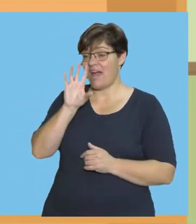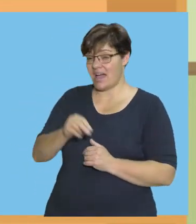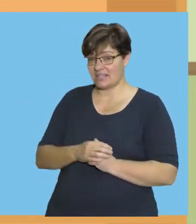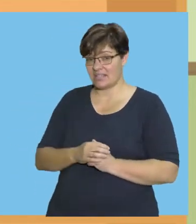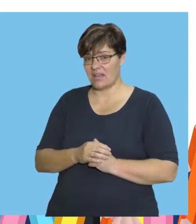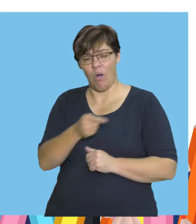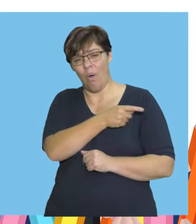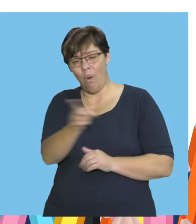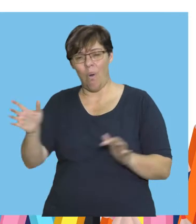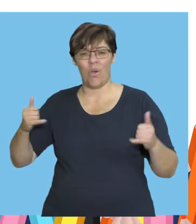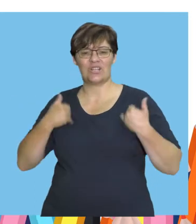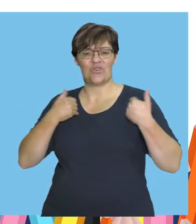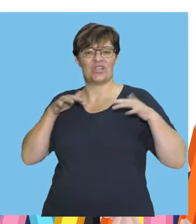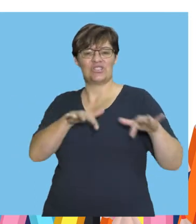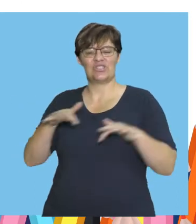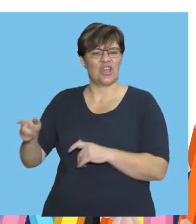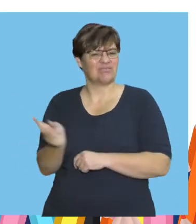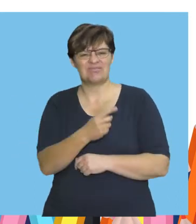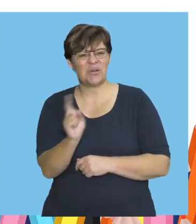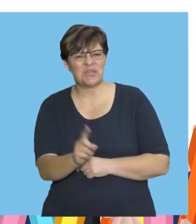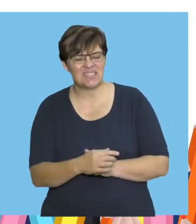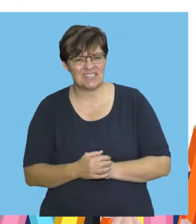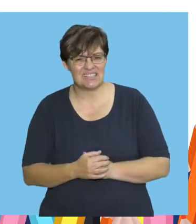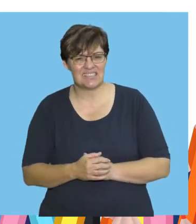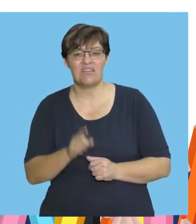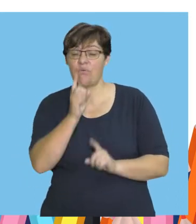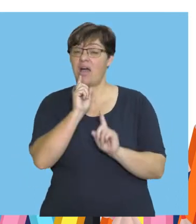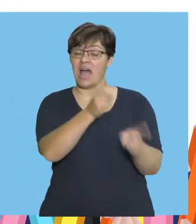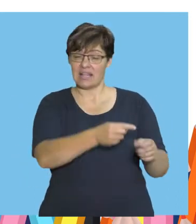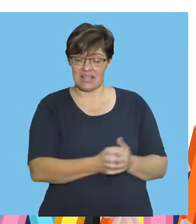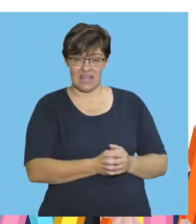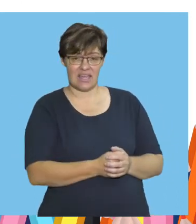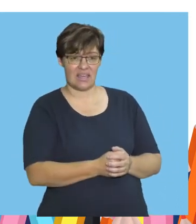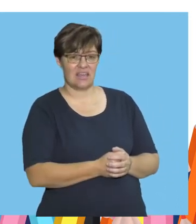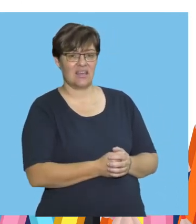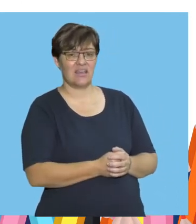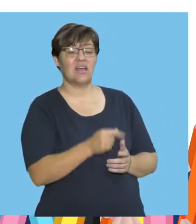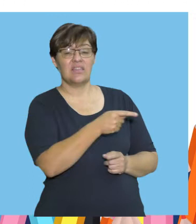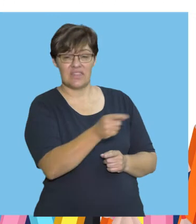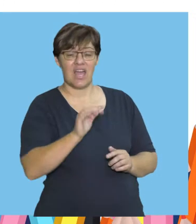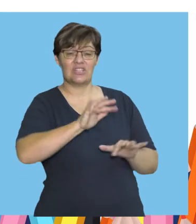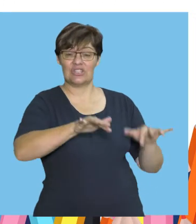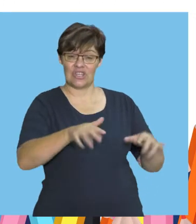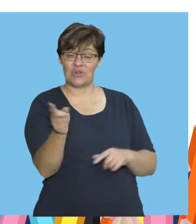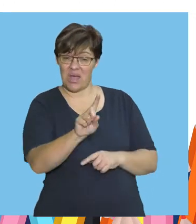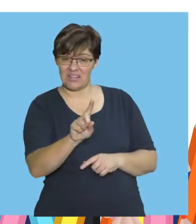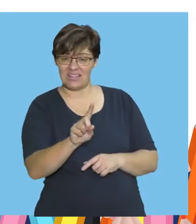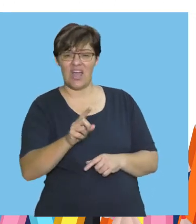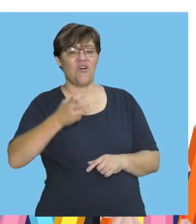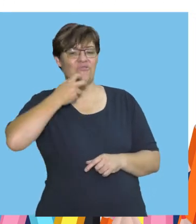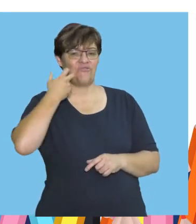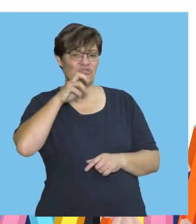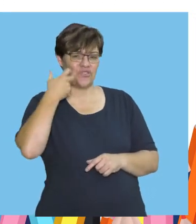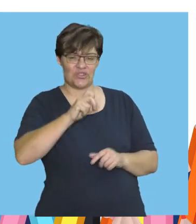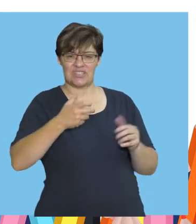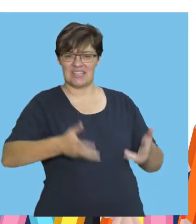I ask, what was the dessert that everyone enjoyed? You answer, the dessert was fruit